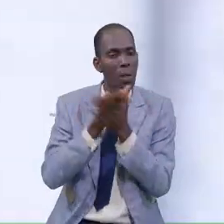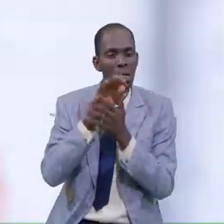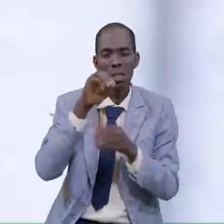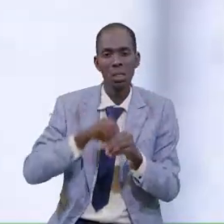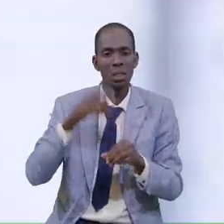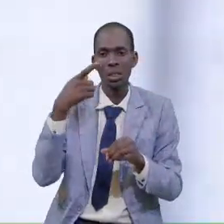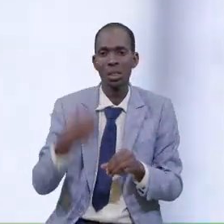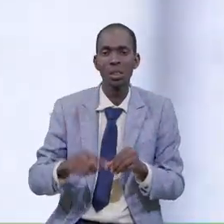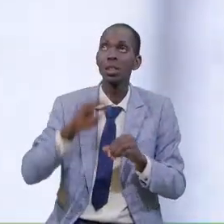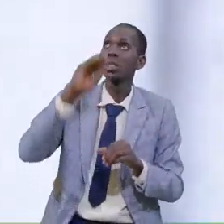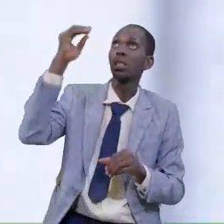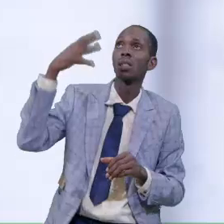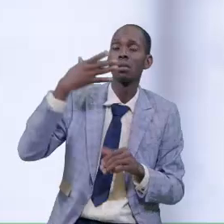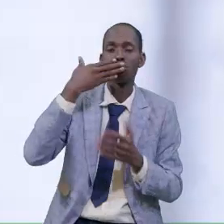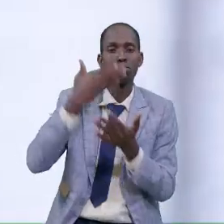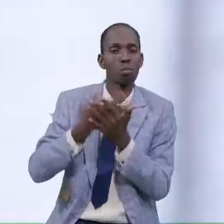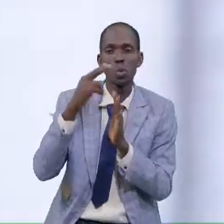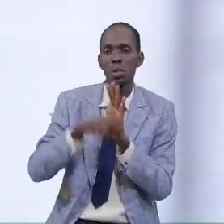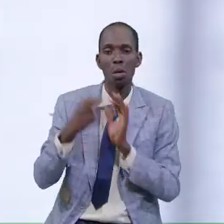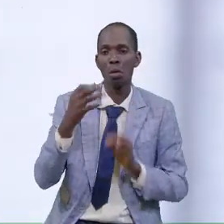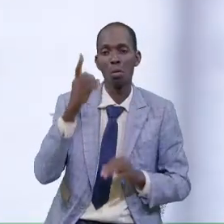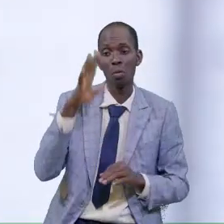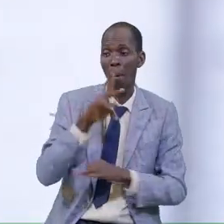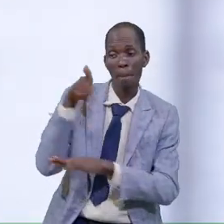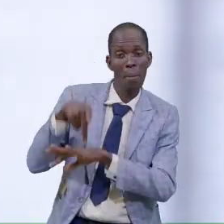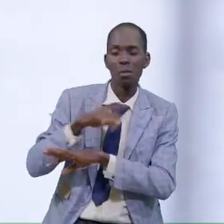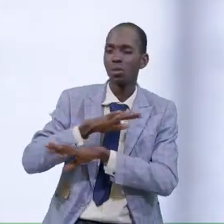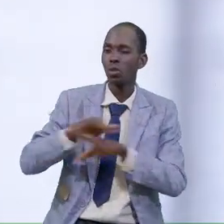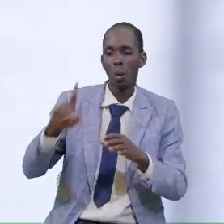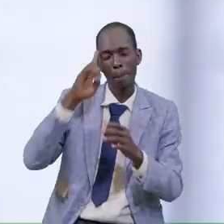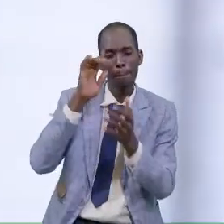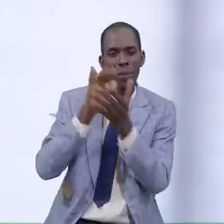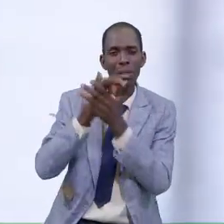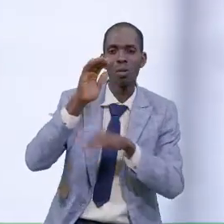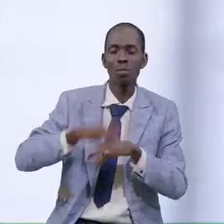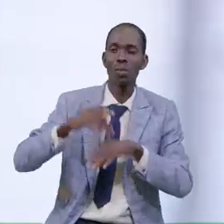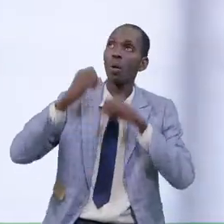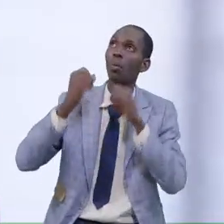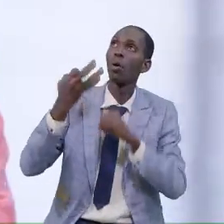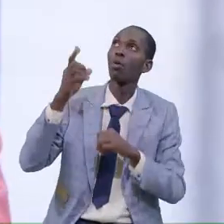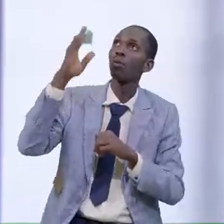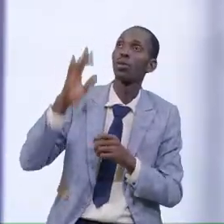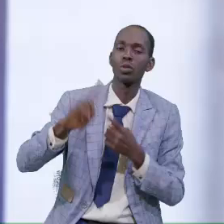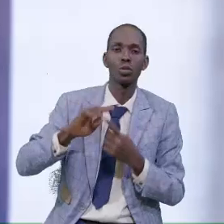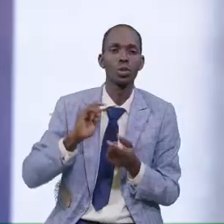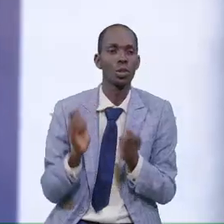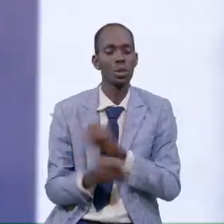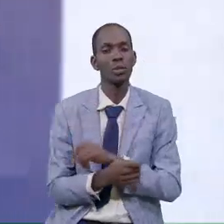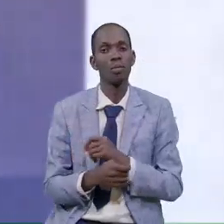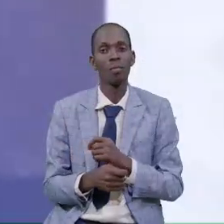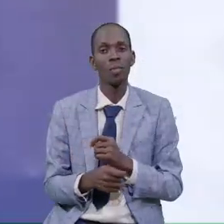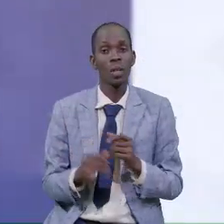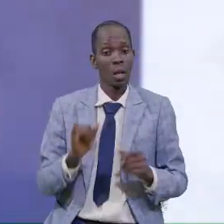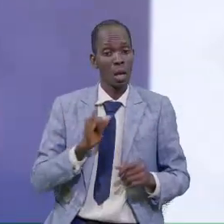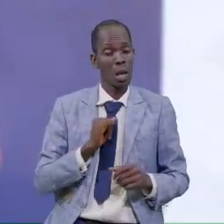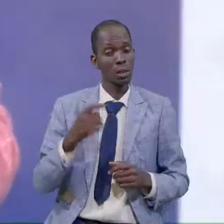power that comes from heaven to change us. How to be saved from that society? There